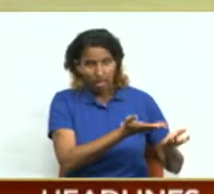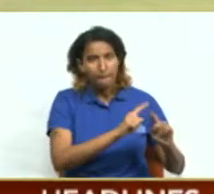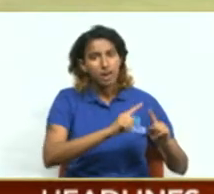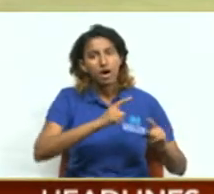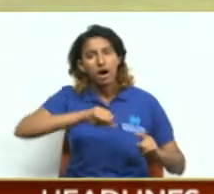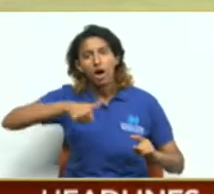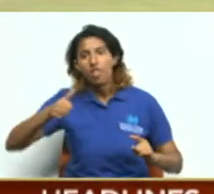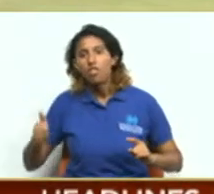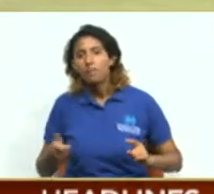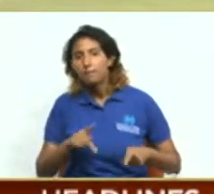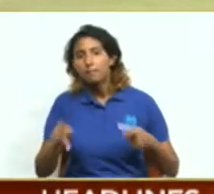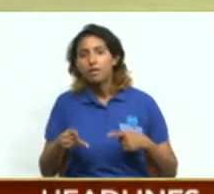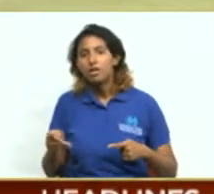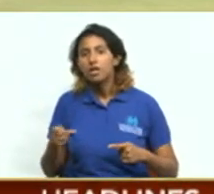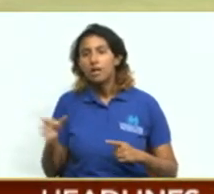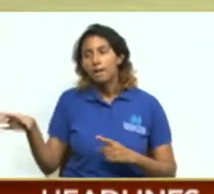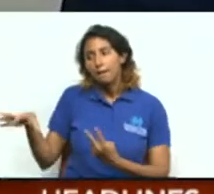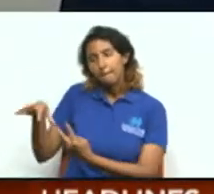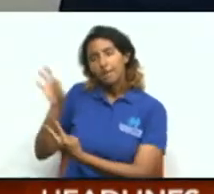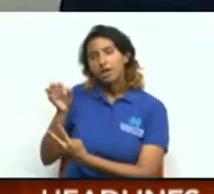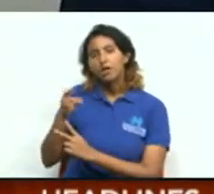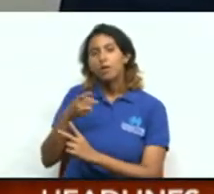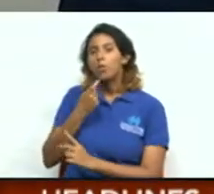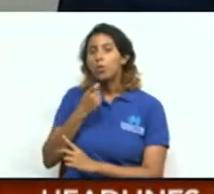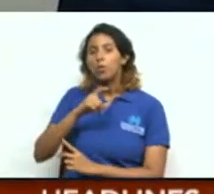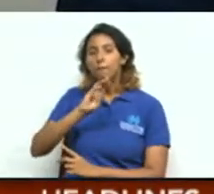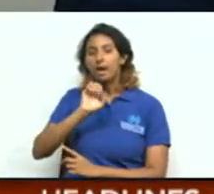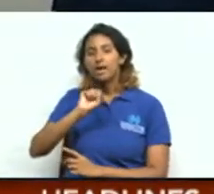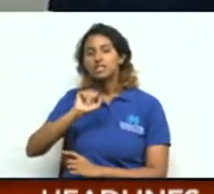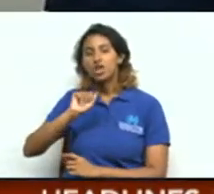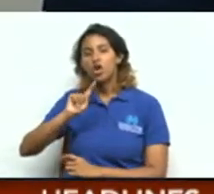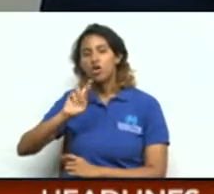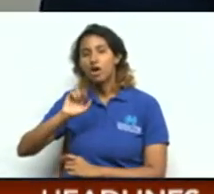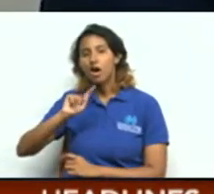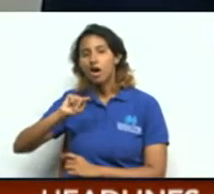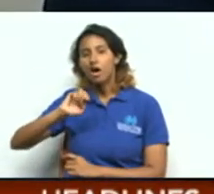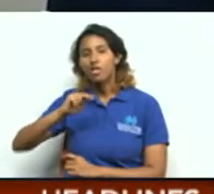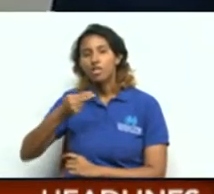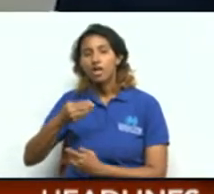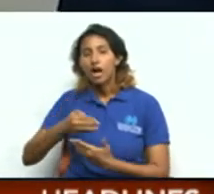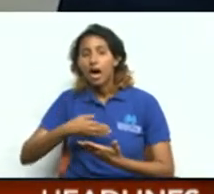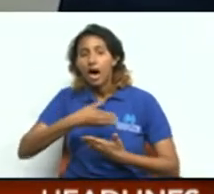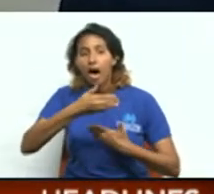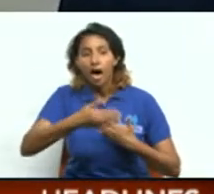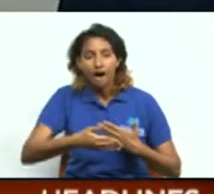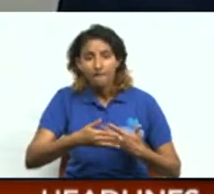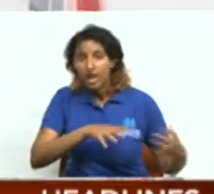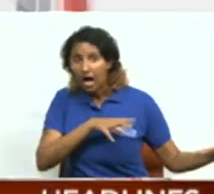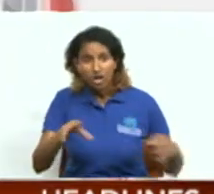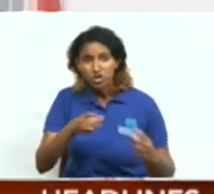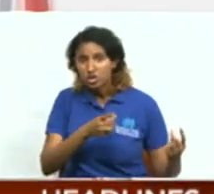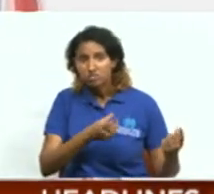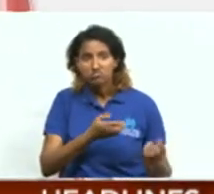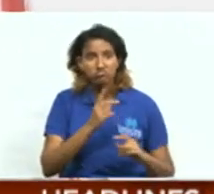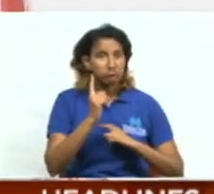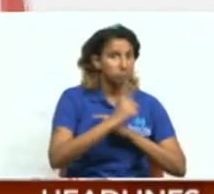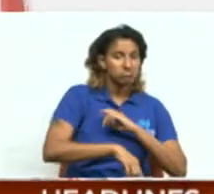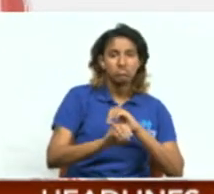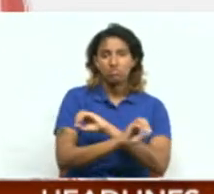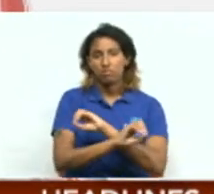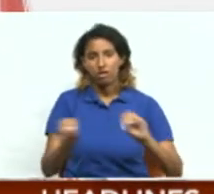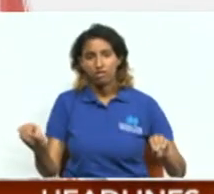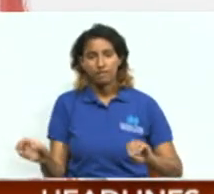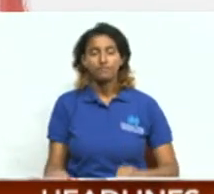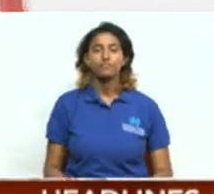Mr. Basarath, and no action was taken. Contacted for comment, the TTCB president said Raja would not be missed. We ask to serve, and